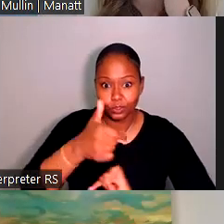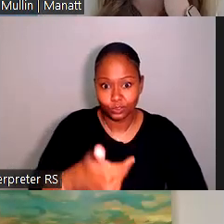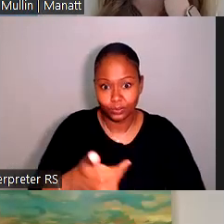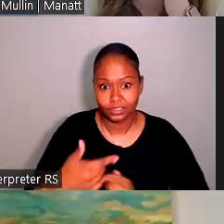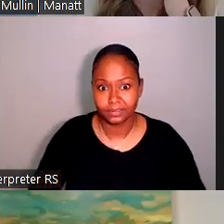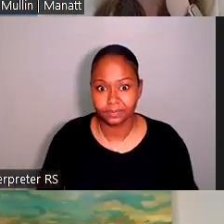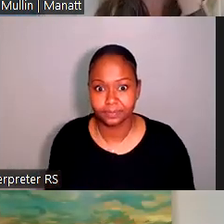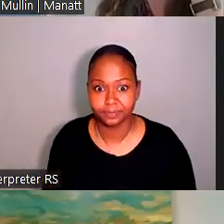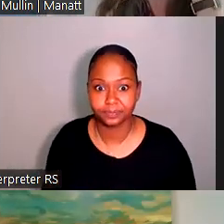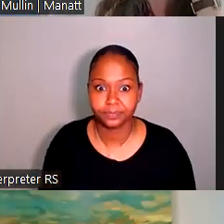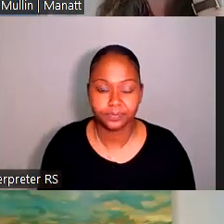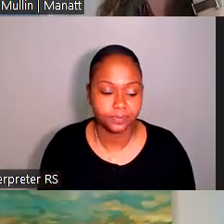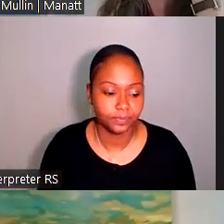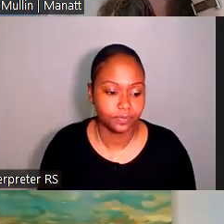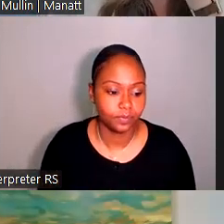Karen.